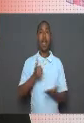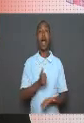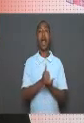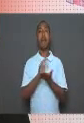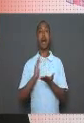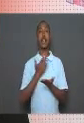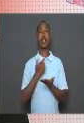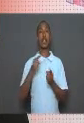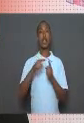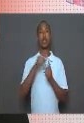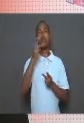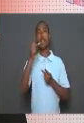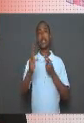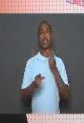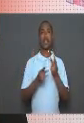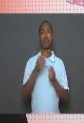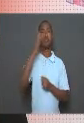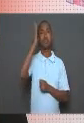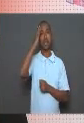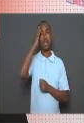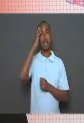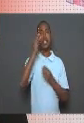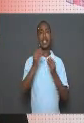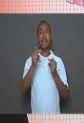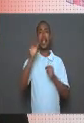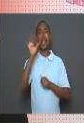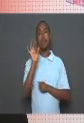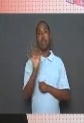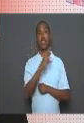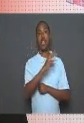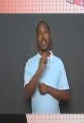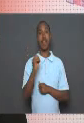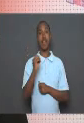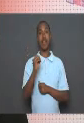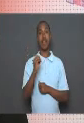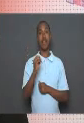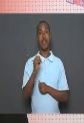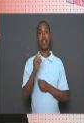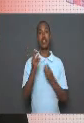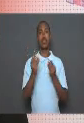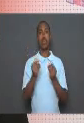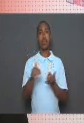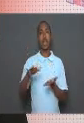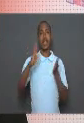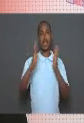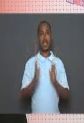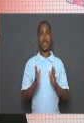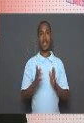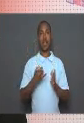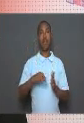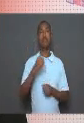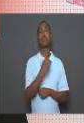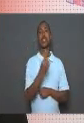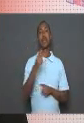us to investigate the melting point and solubility of